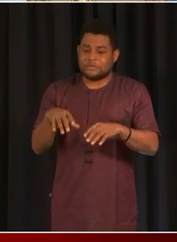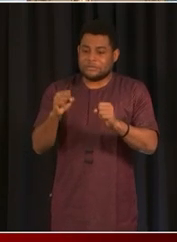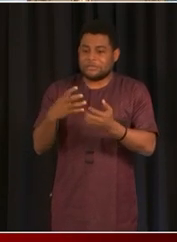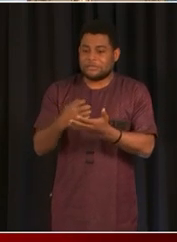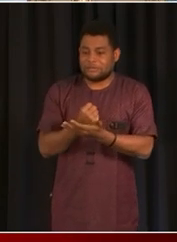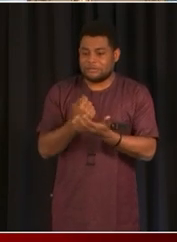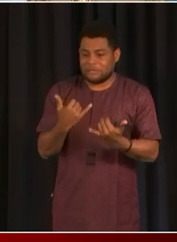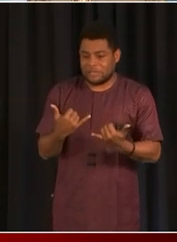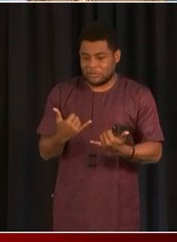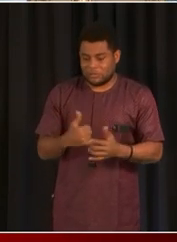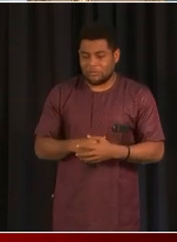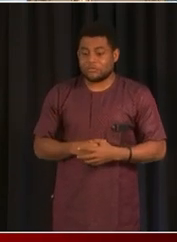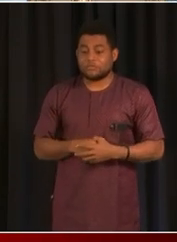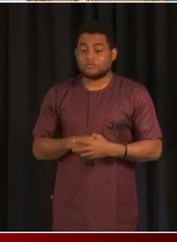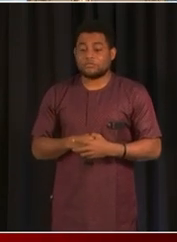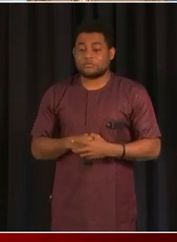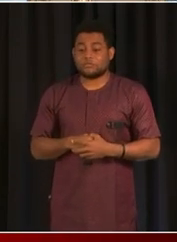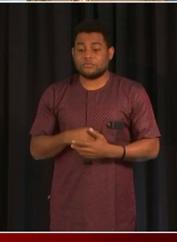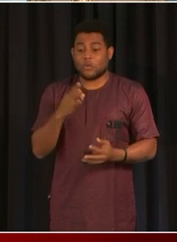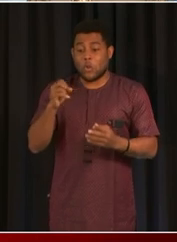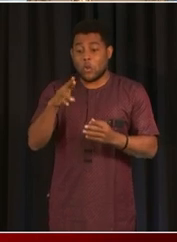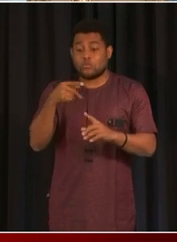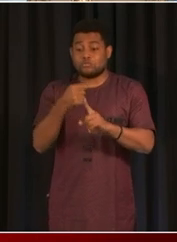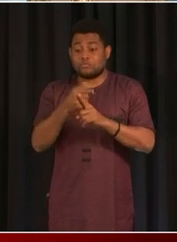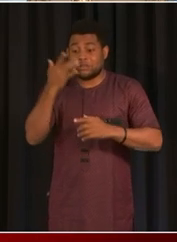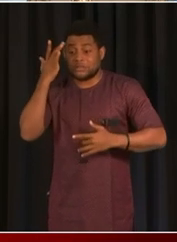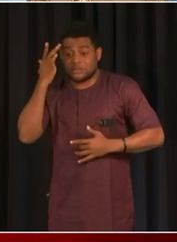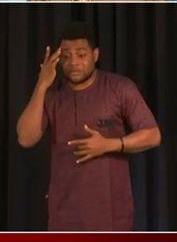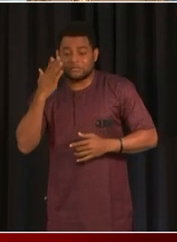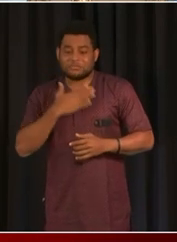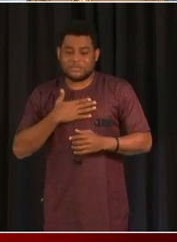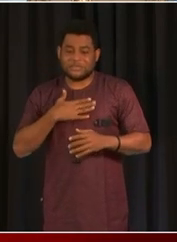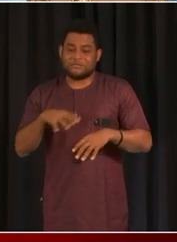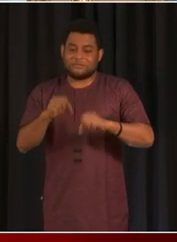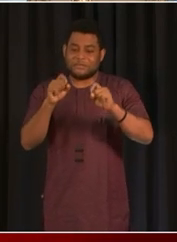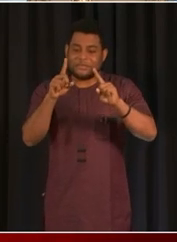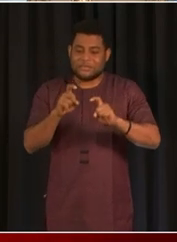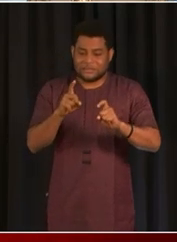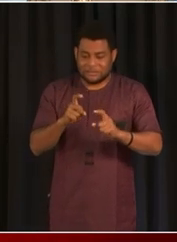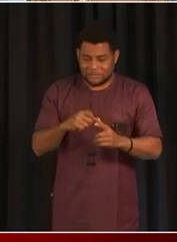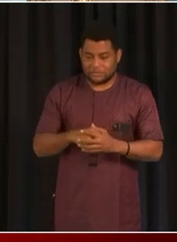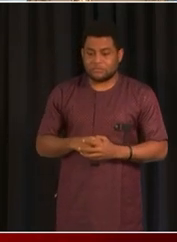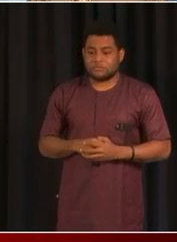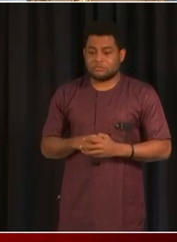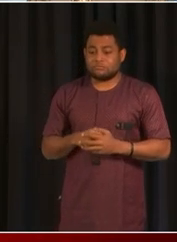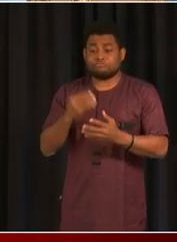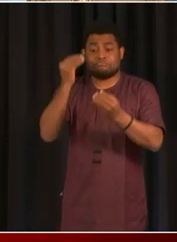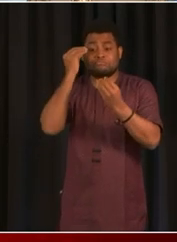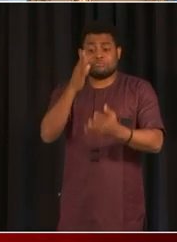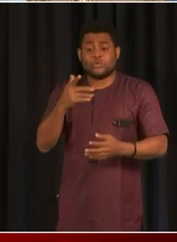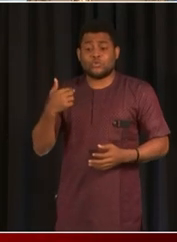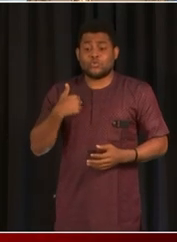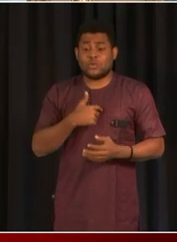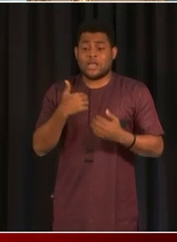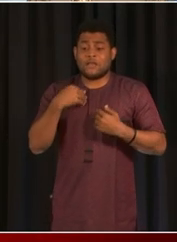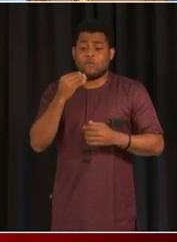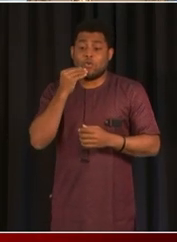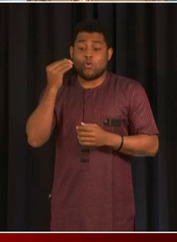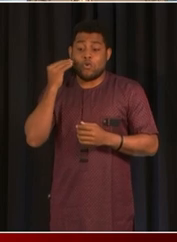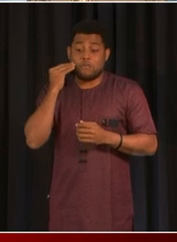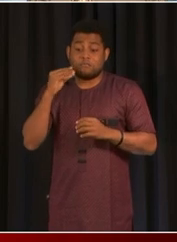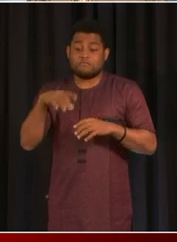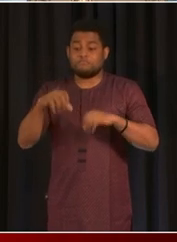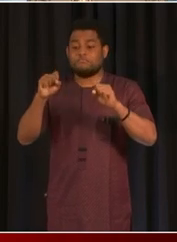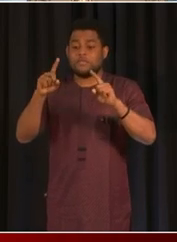And we provide at-home testing kits at locations throughout the District of Columbia for pick-off